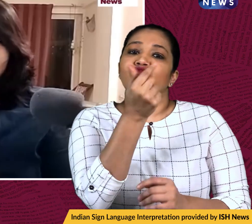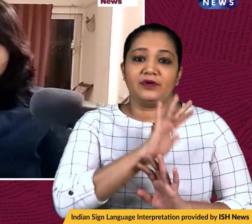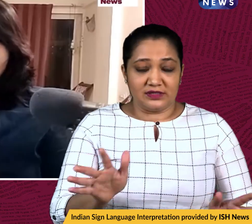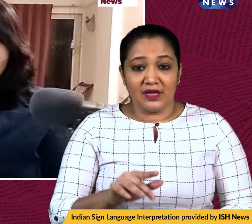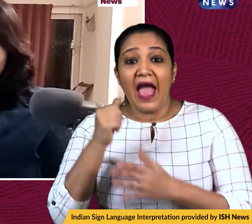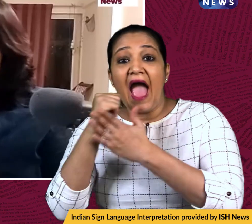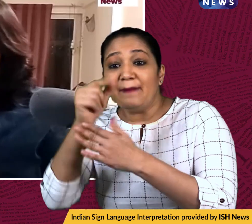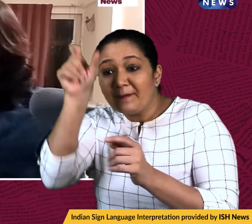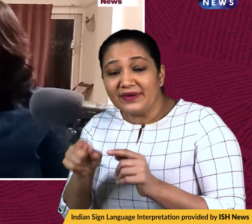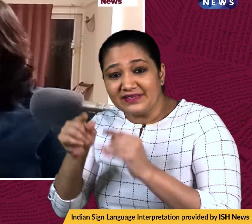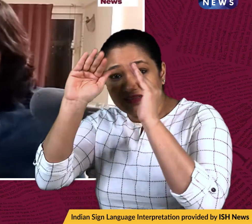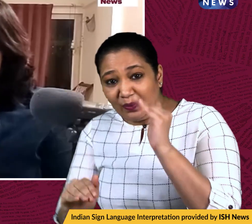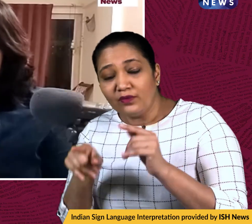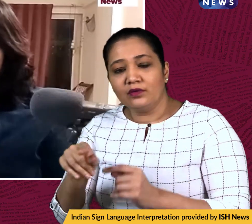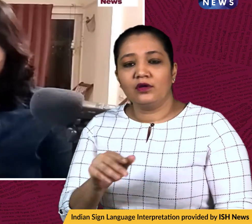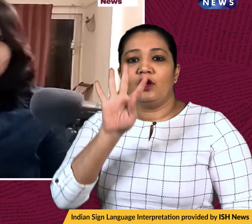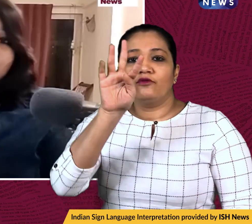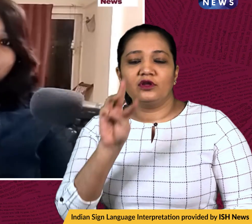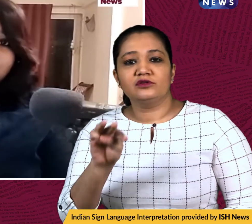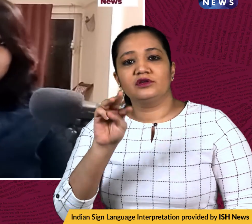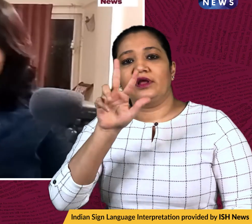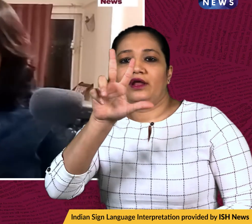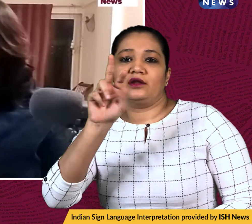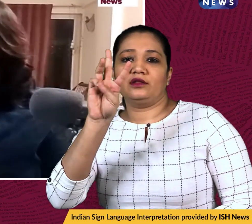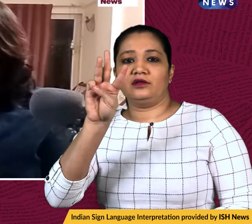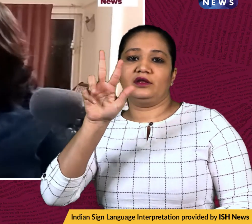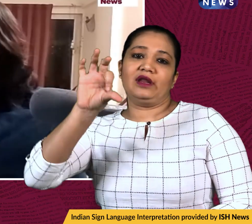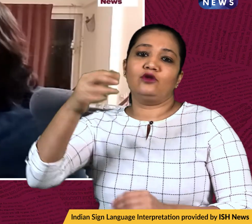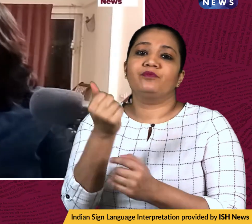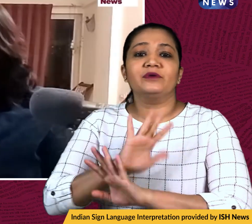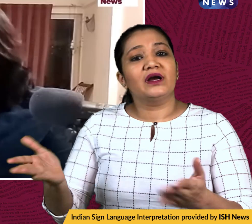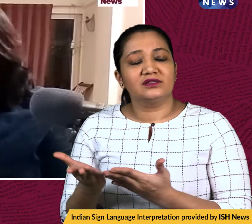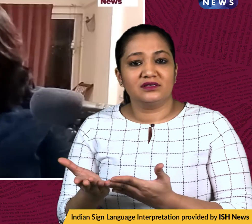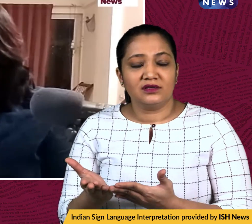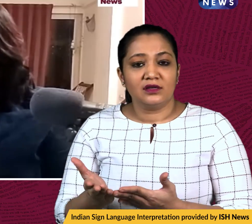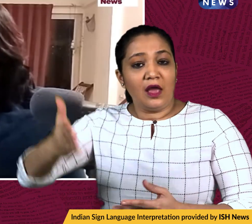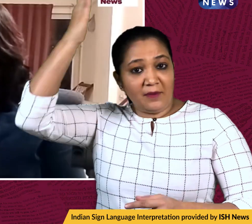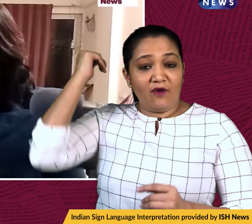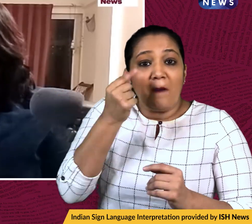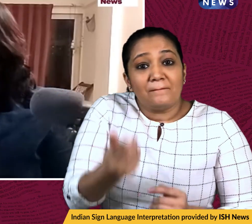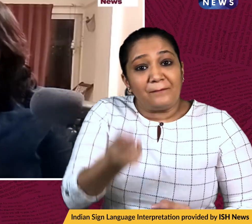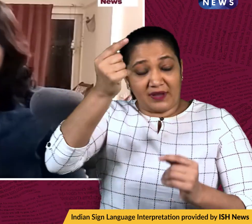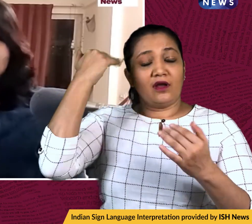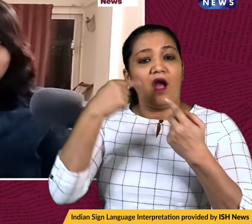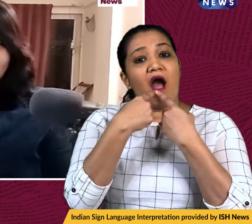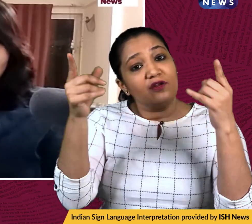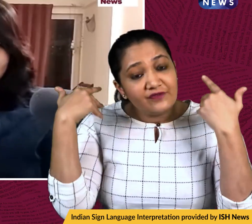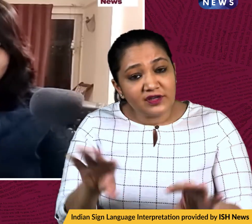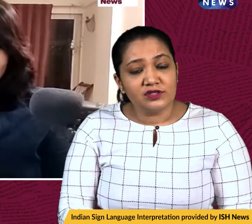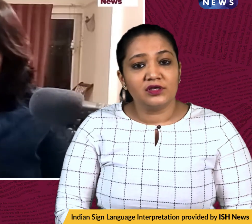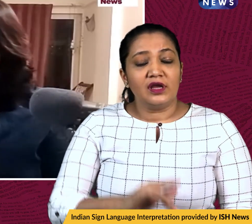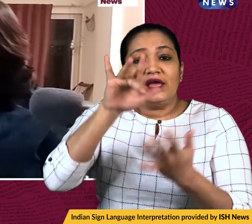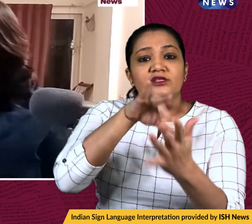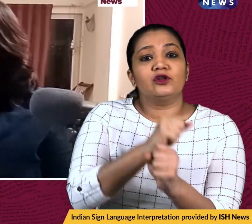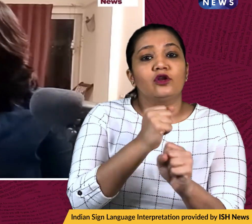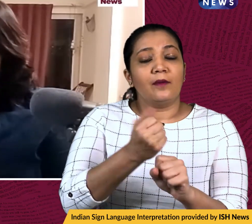9,678 rupees and 4,839 rupees respectively. The last announcement for increment was made by the